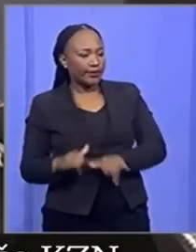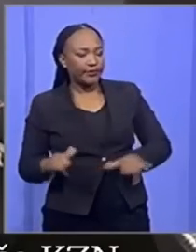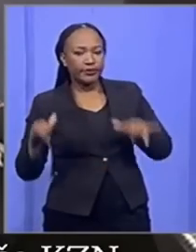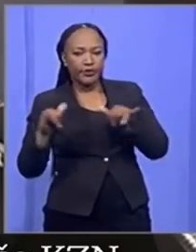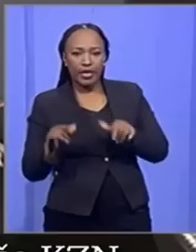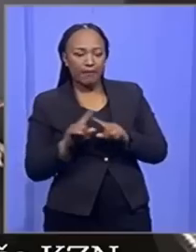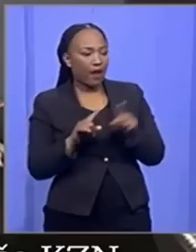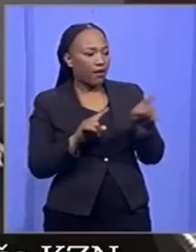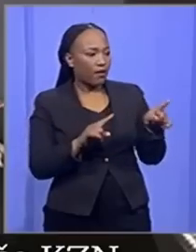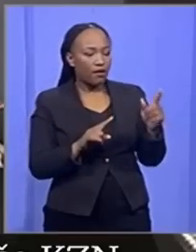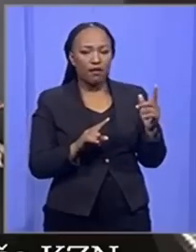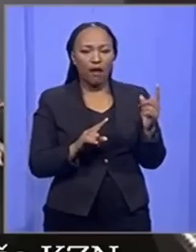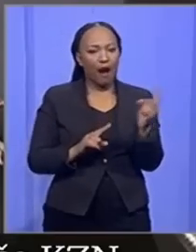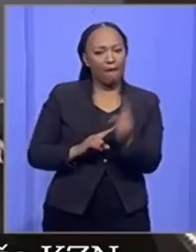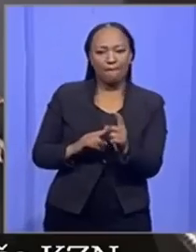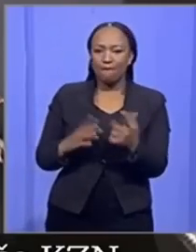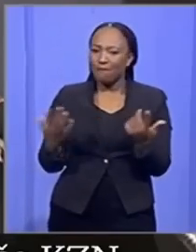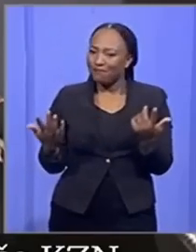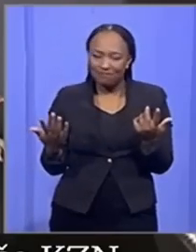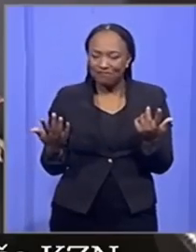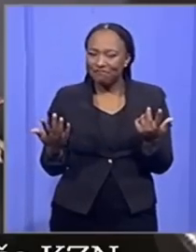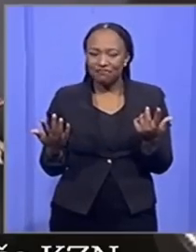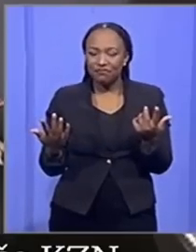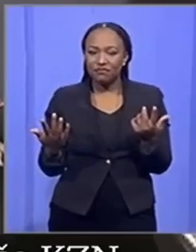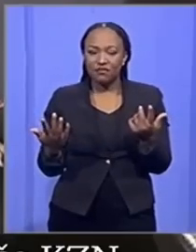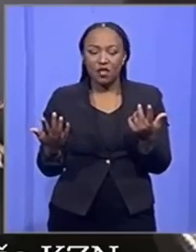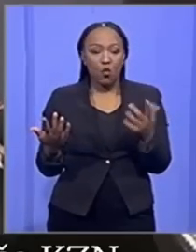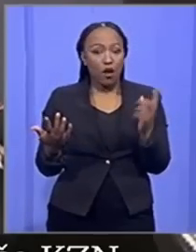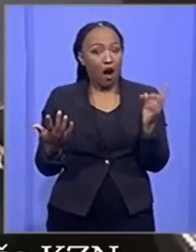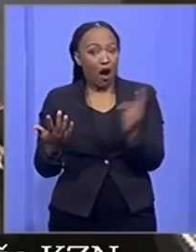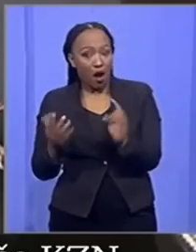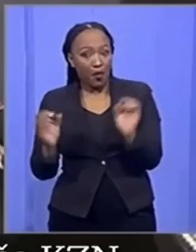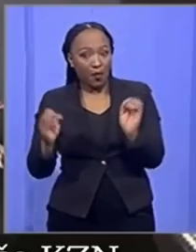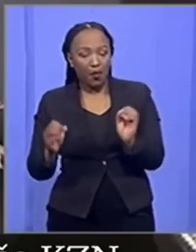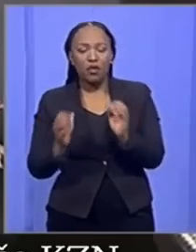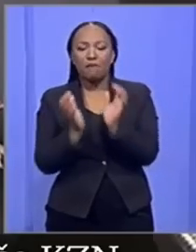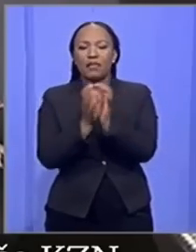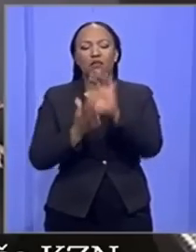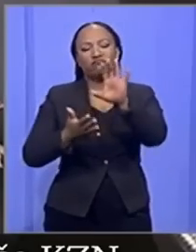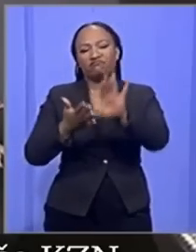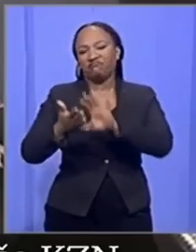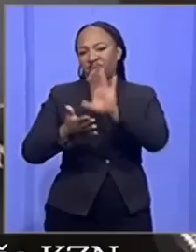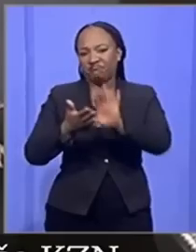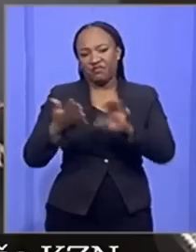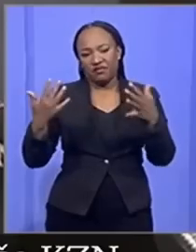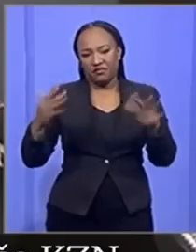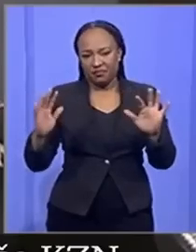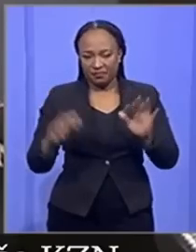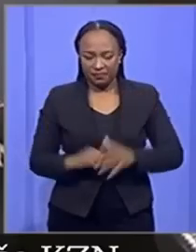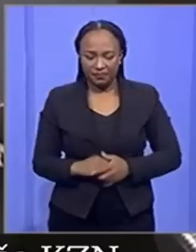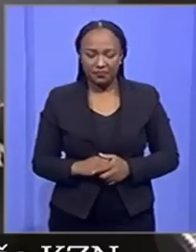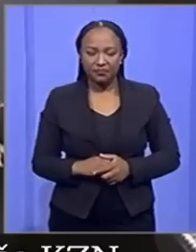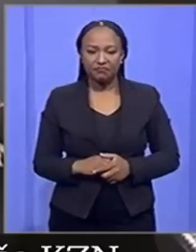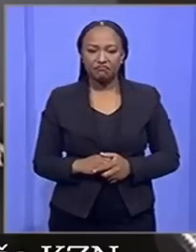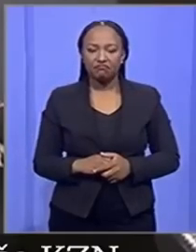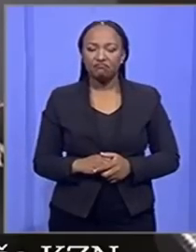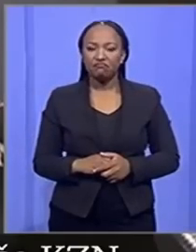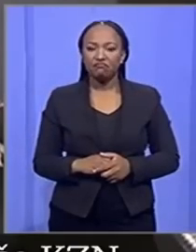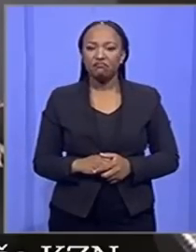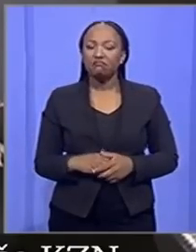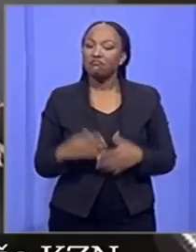However, when they failed to arrive, the meeting was cancelled. There has been